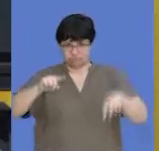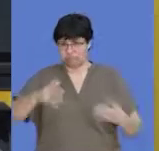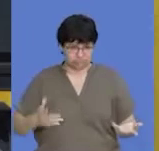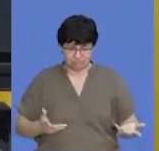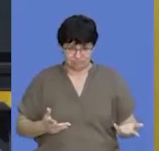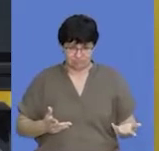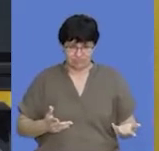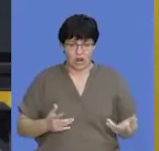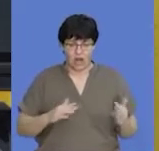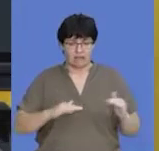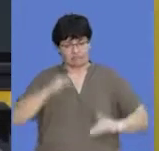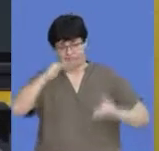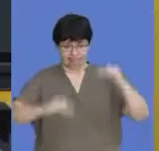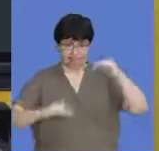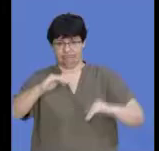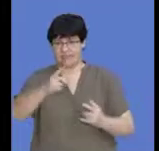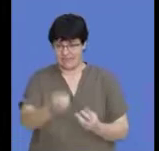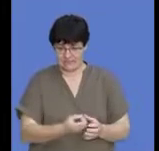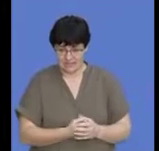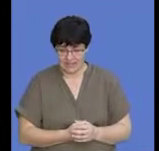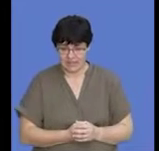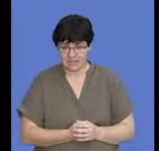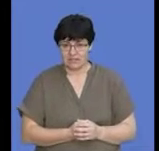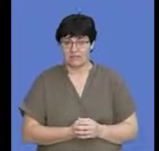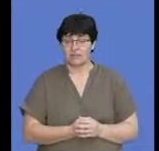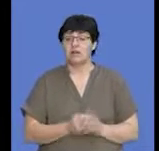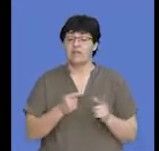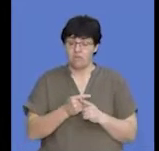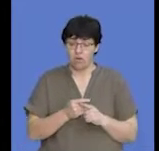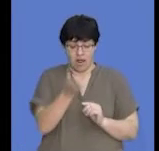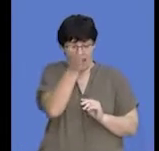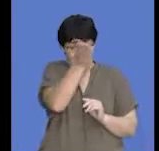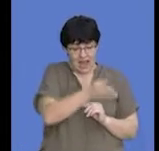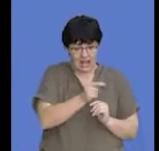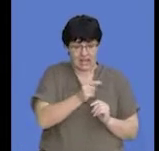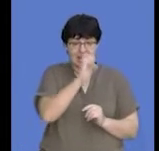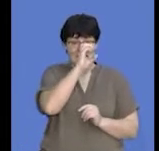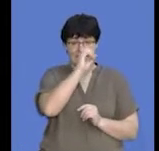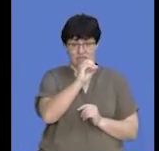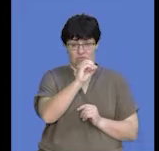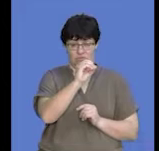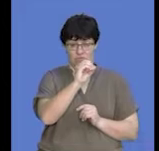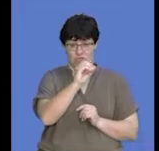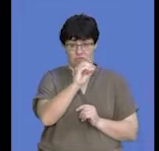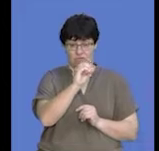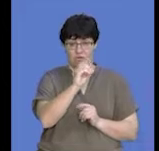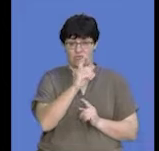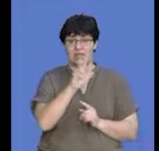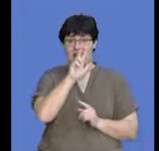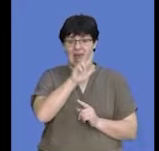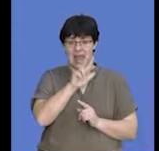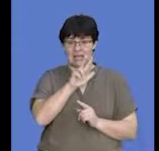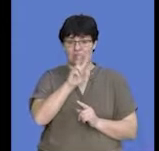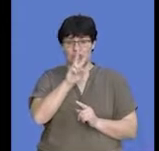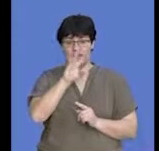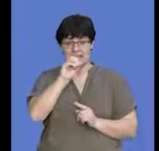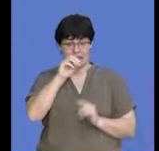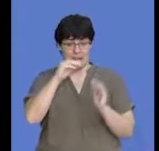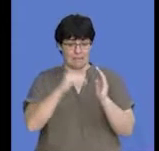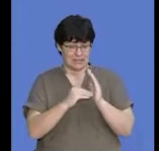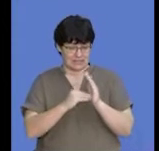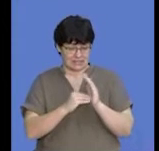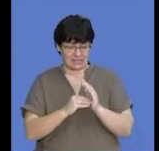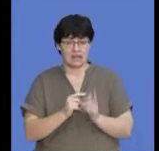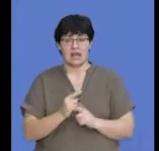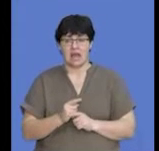undulating or uneven. Between contour line 0, which is at 820 meters,